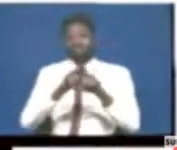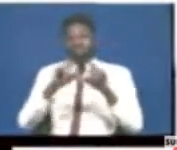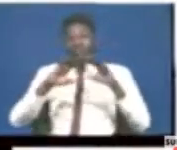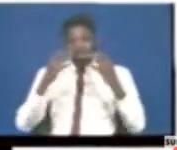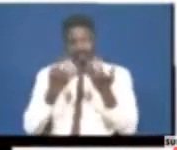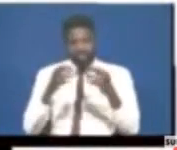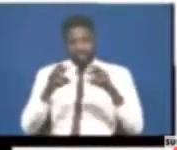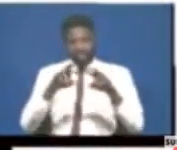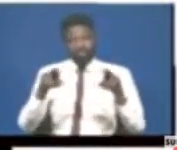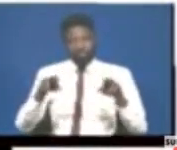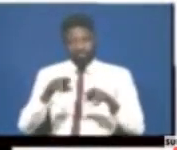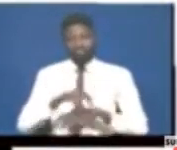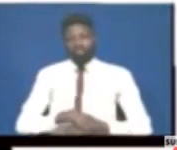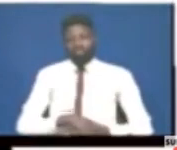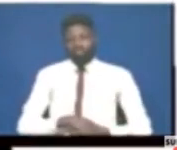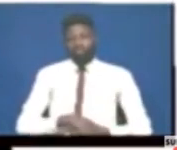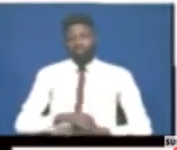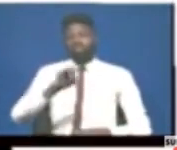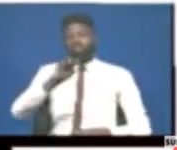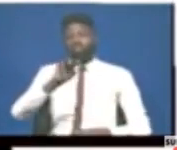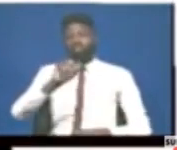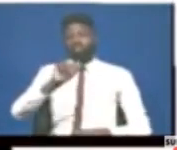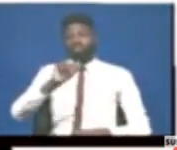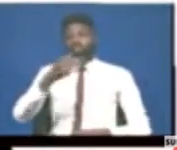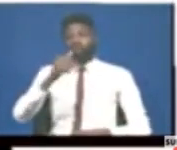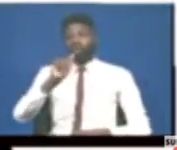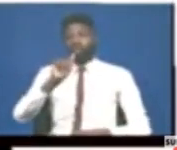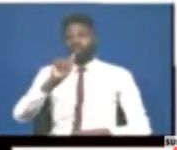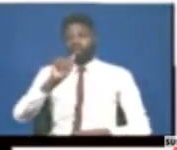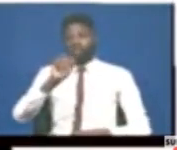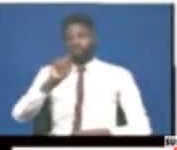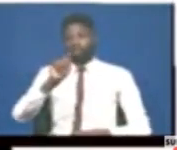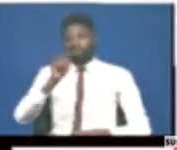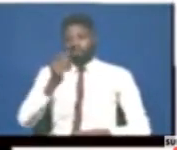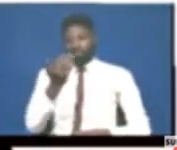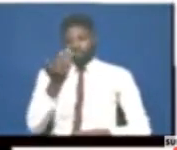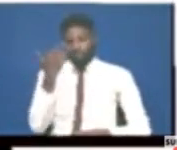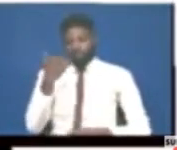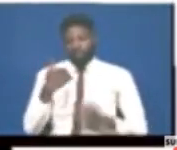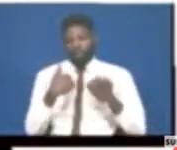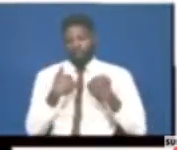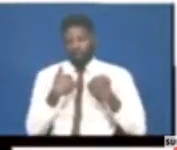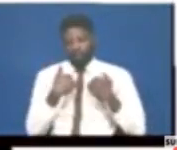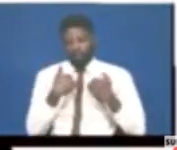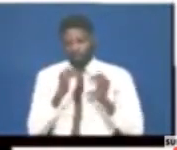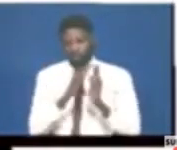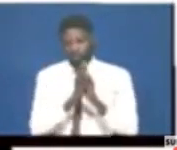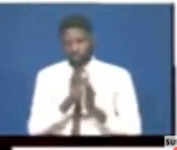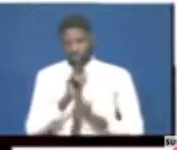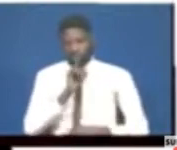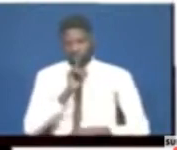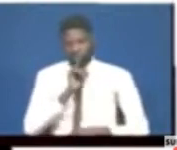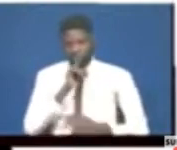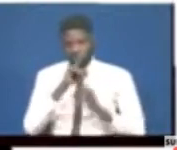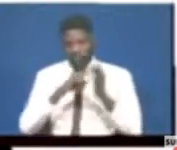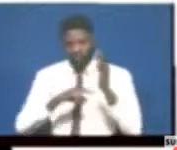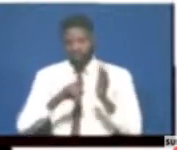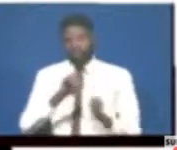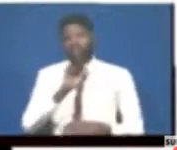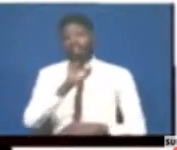Mr. Mahat, there was an allegation that 33,000